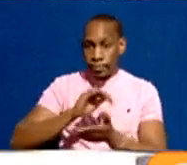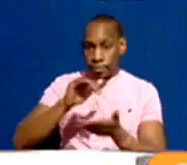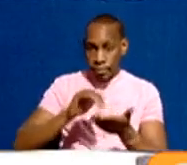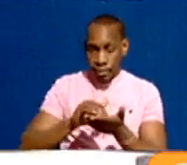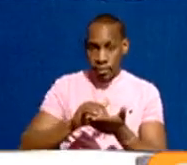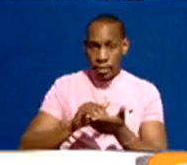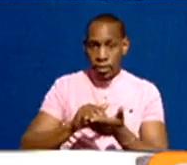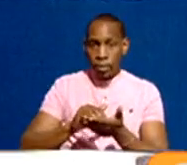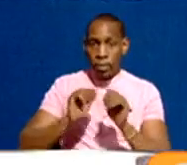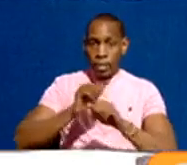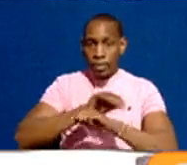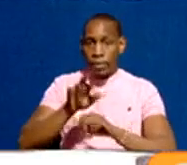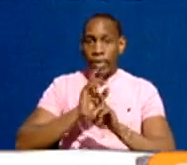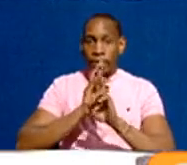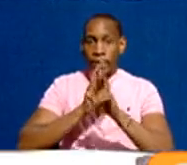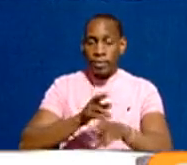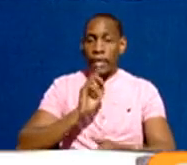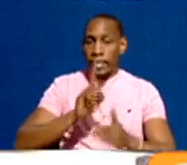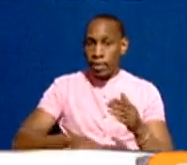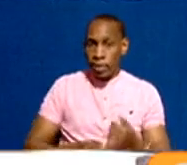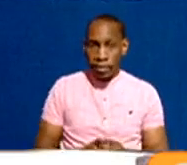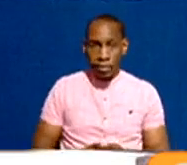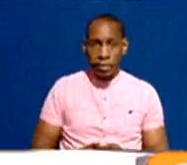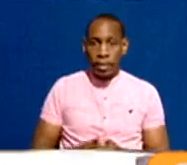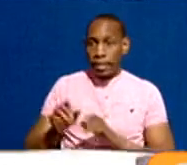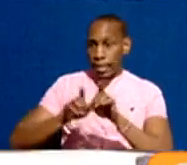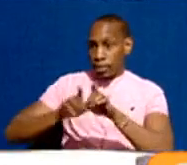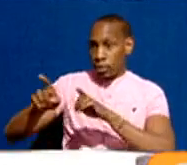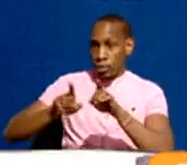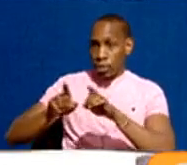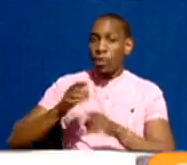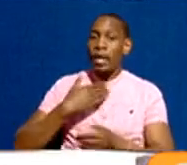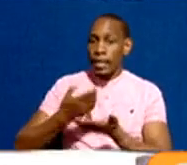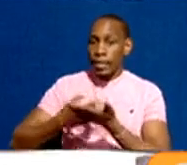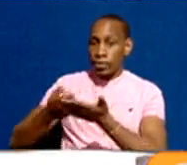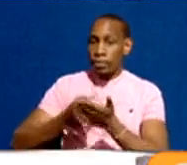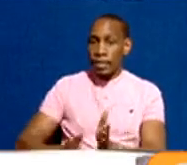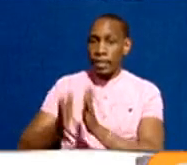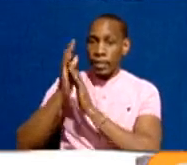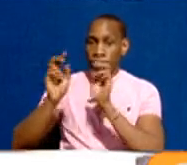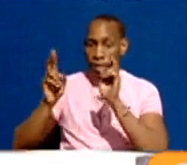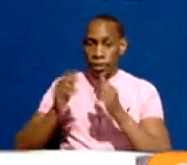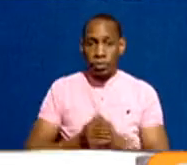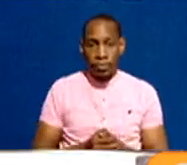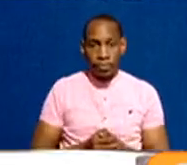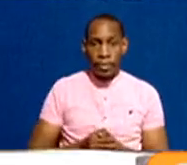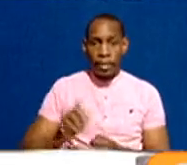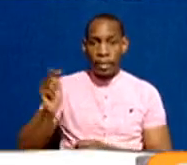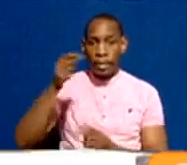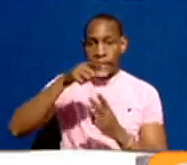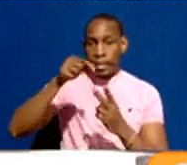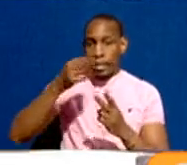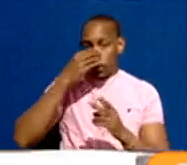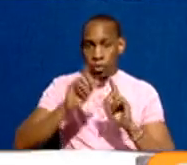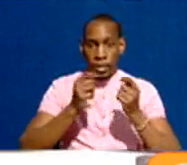Center to influence the outcome, said the visit was to discuss security matters. President-elect William